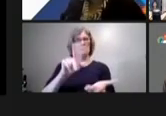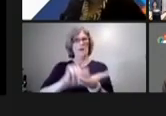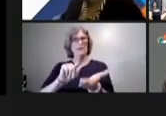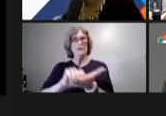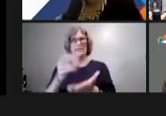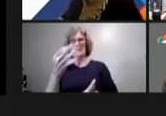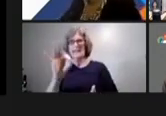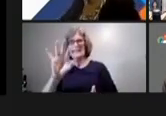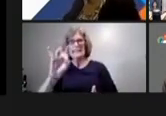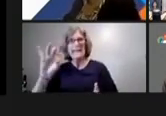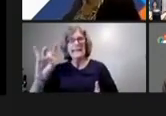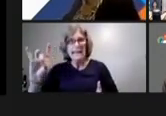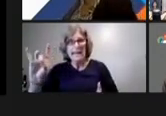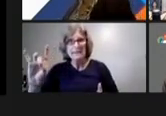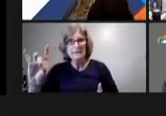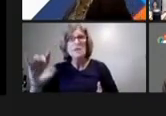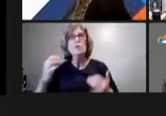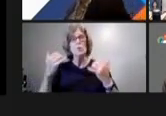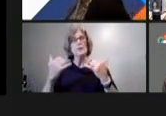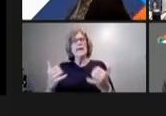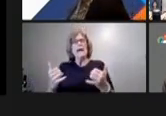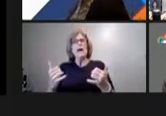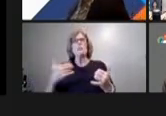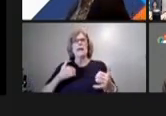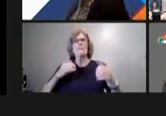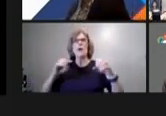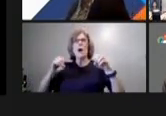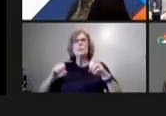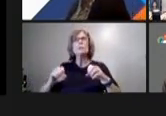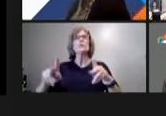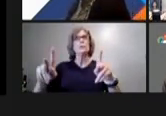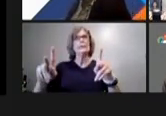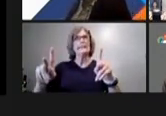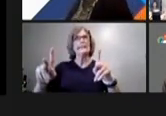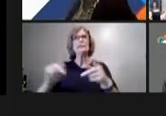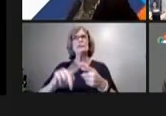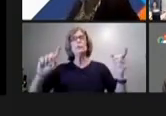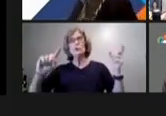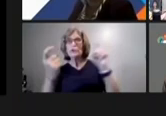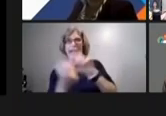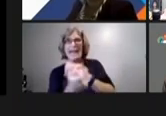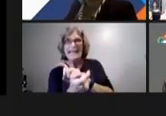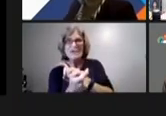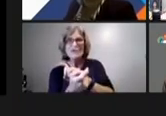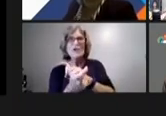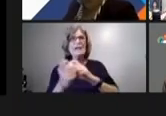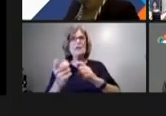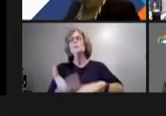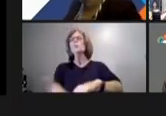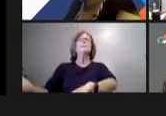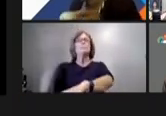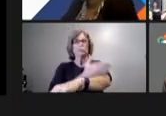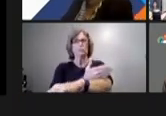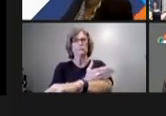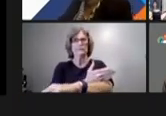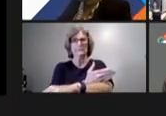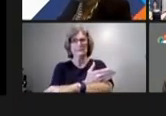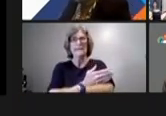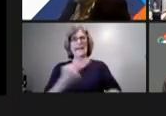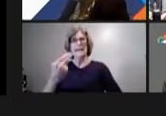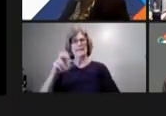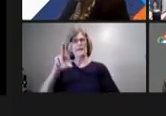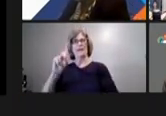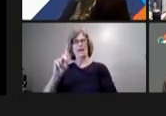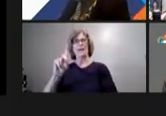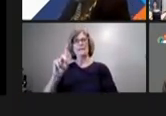to have an update to the rulemaking process for what those requirements are. And those comments are due to the HUD Register